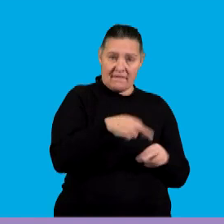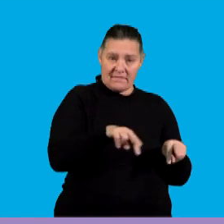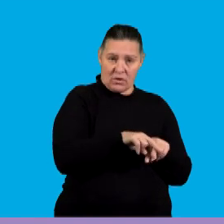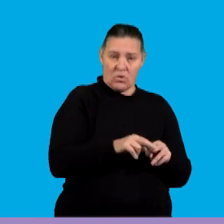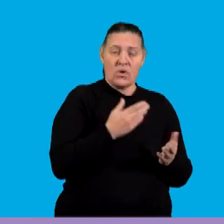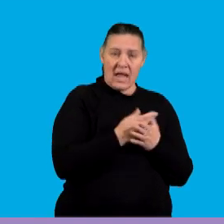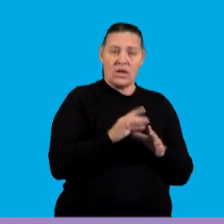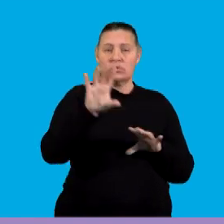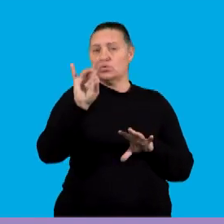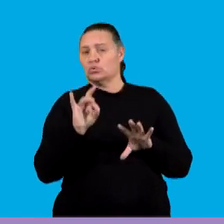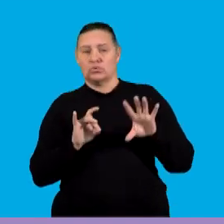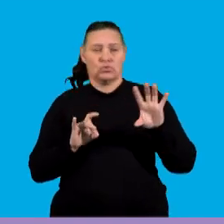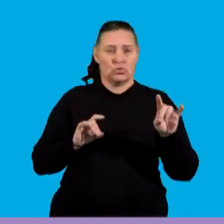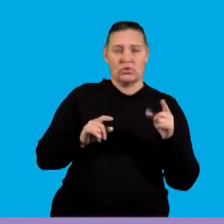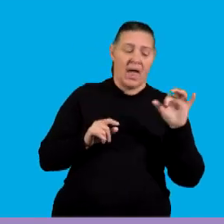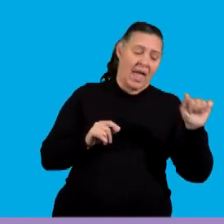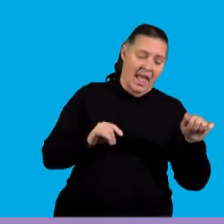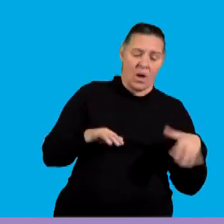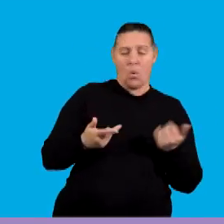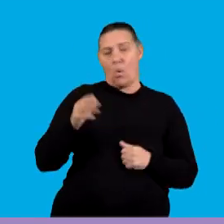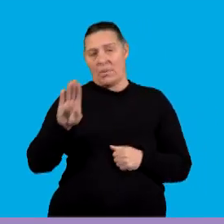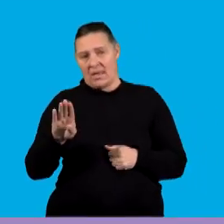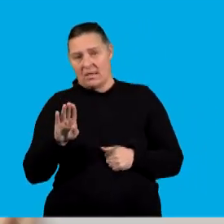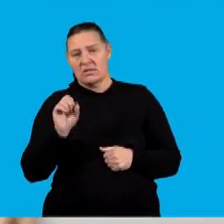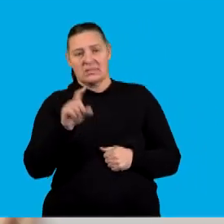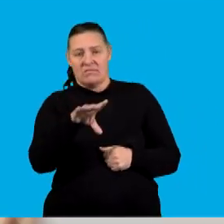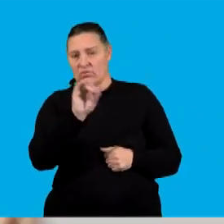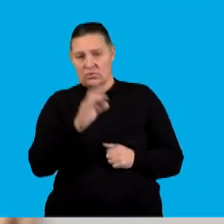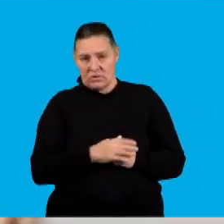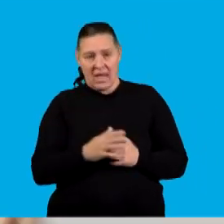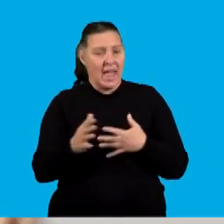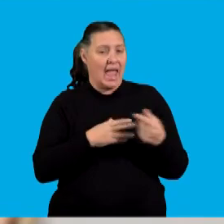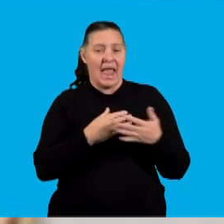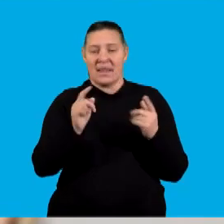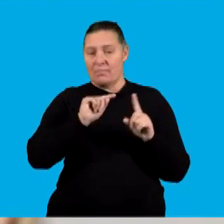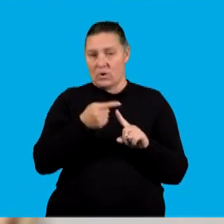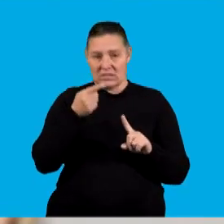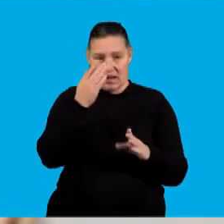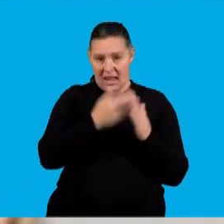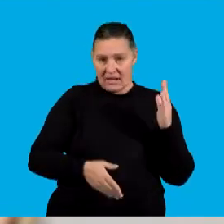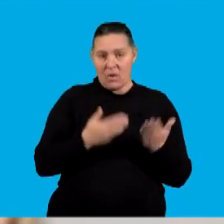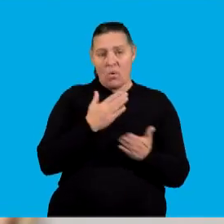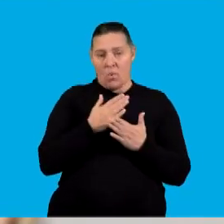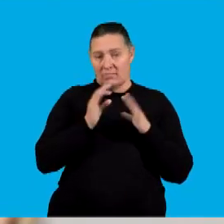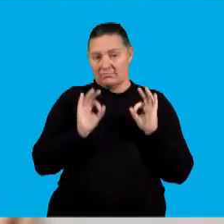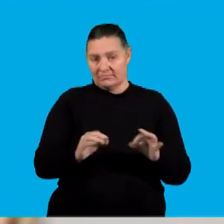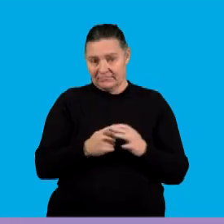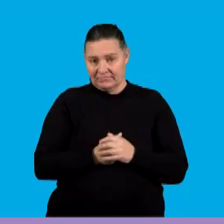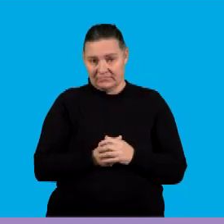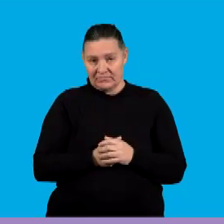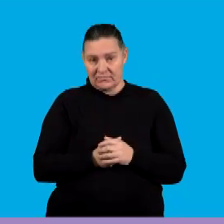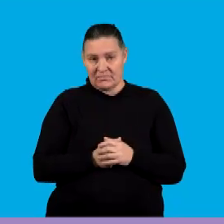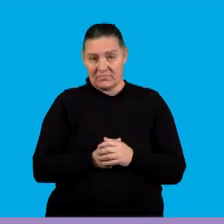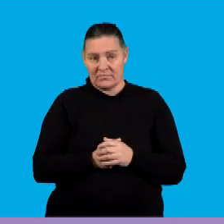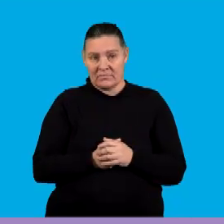you can choose whether you use point A or point B. Any point on that particular line will work in finding the